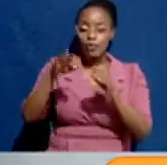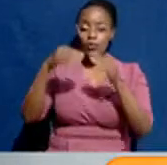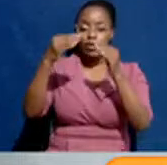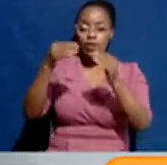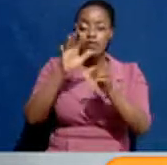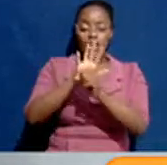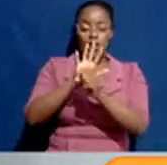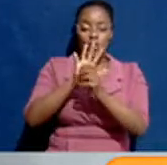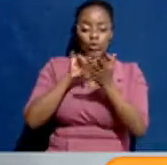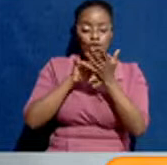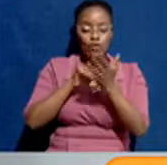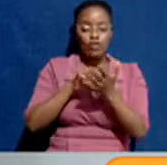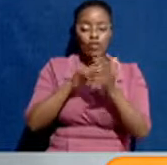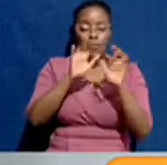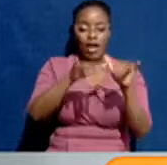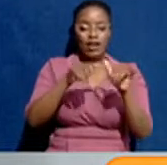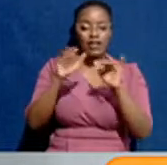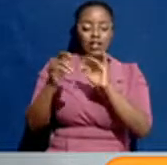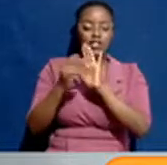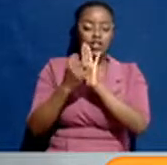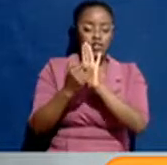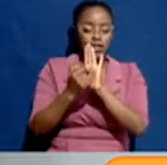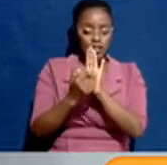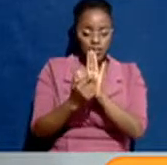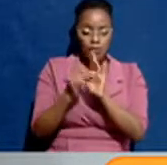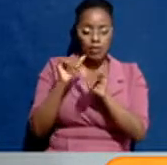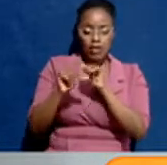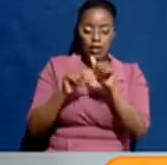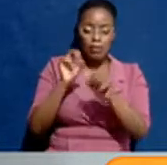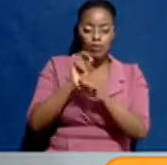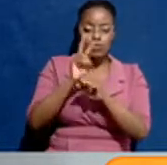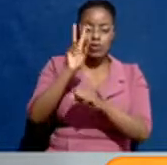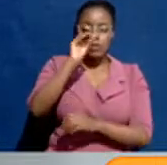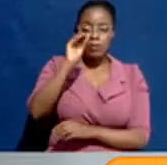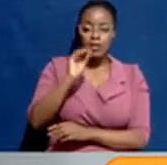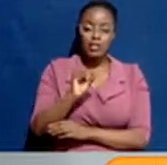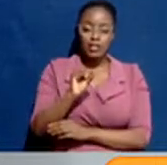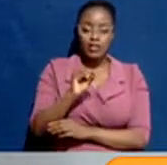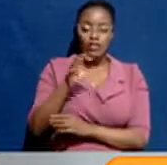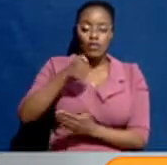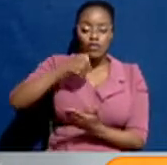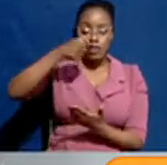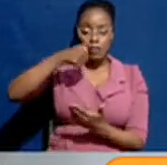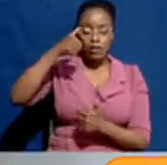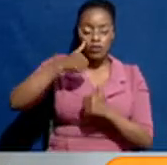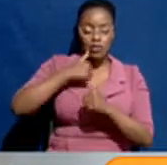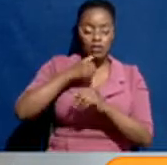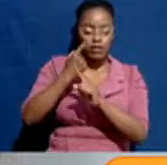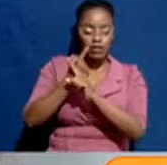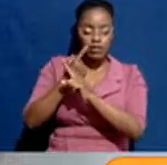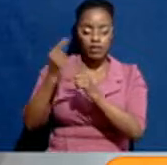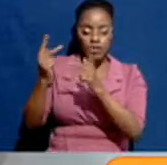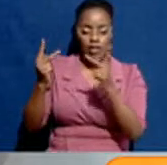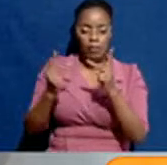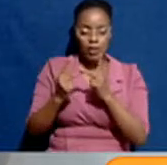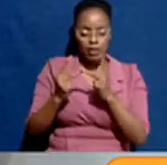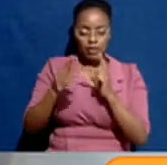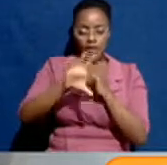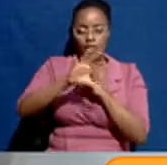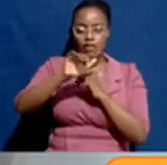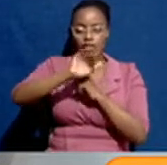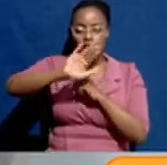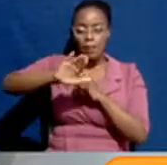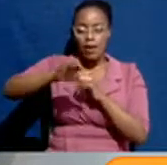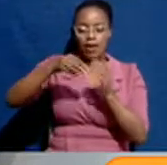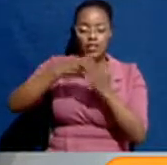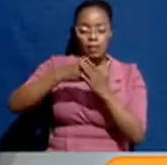of emphasis. Agriculture, for example, about 12% of the budget goes to the counties. The rest of the money remains